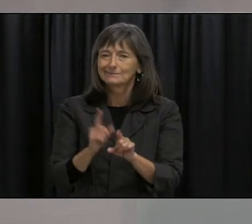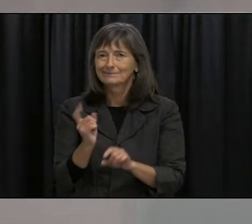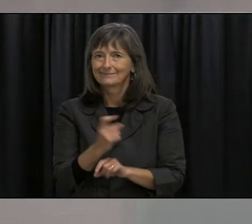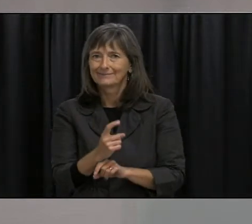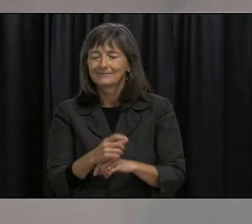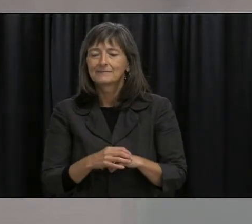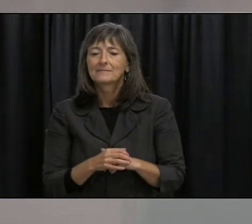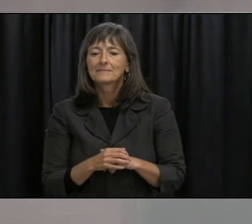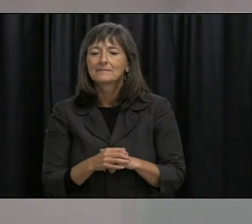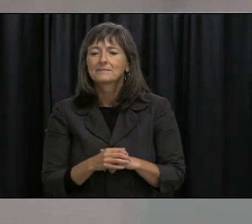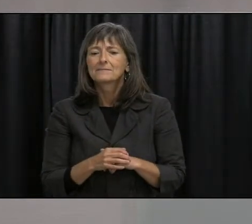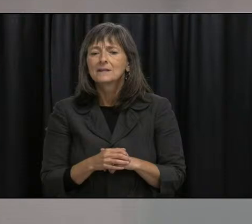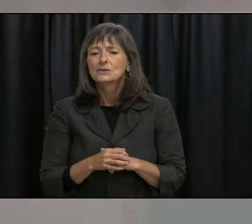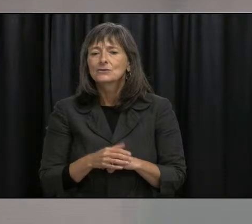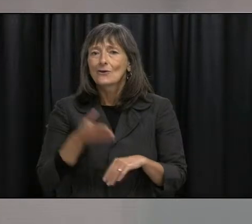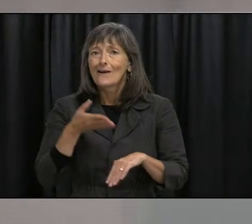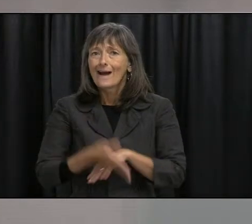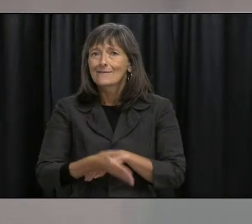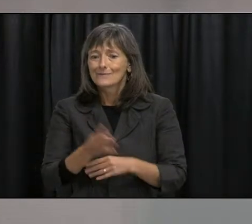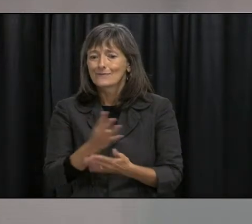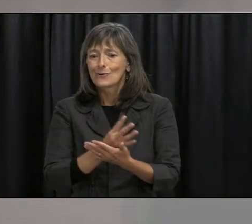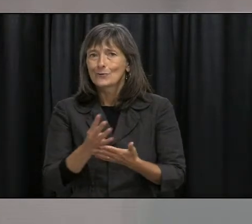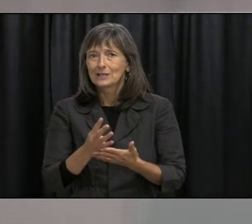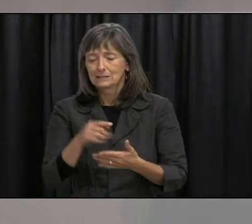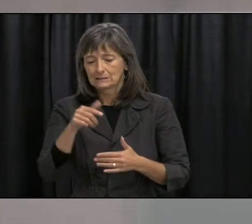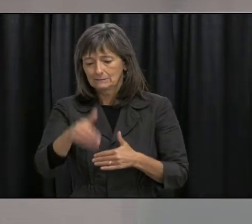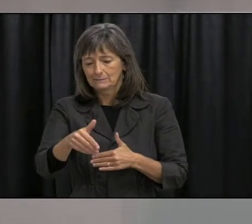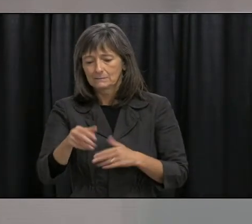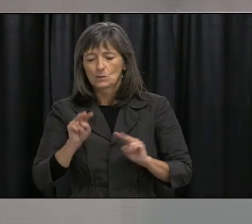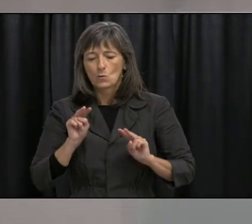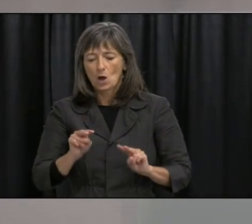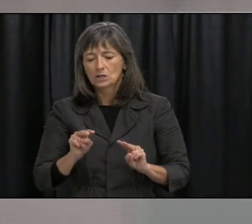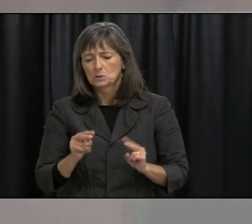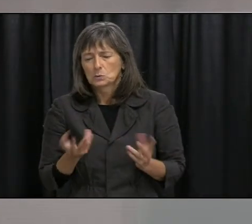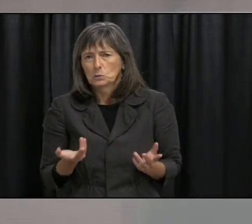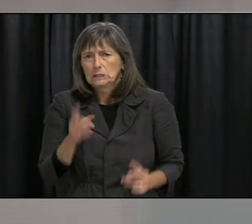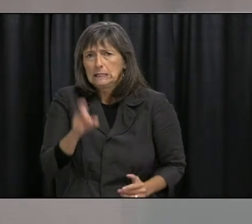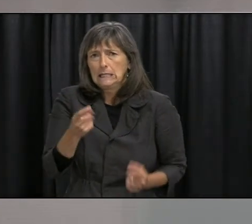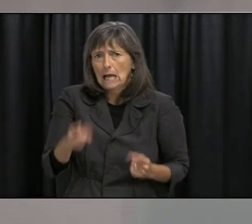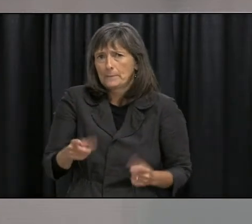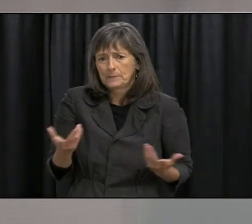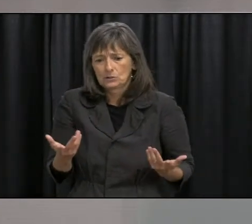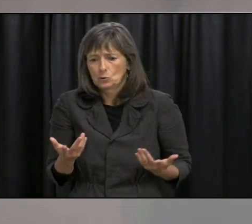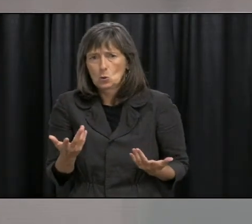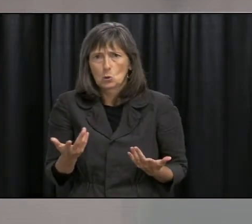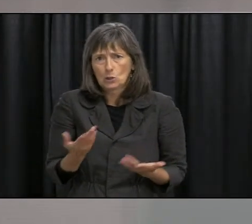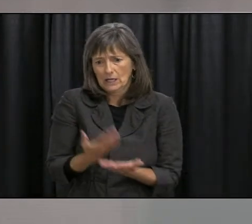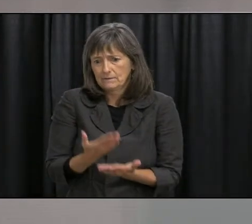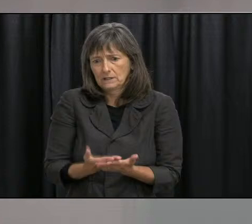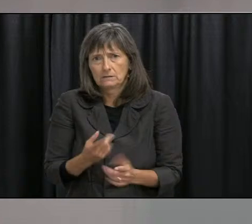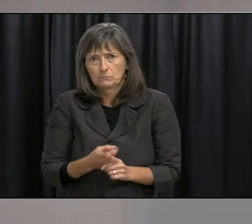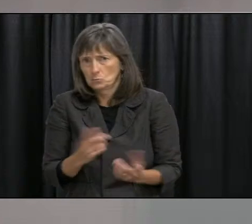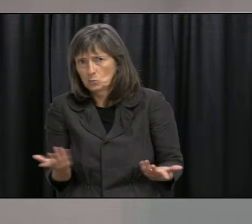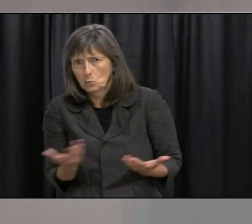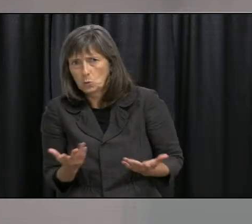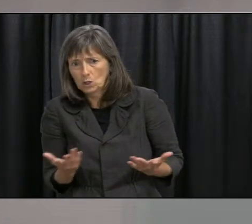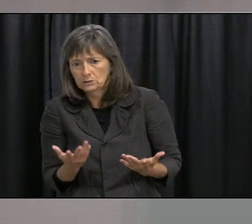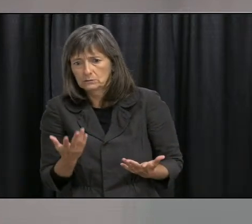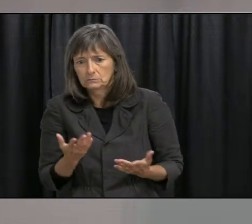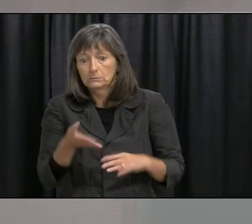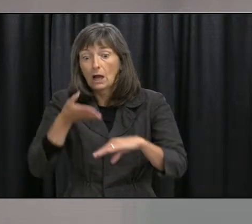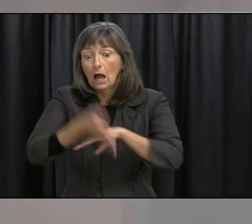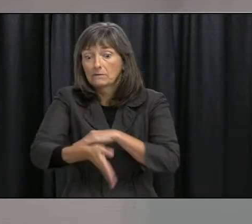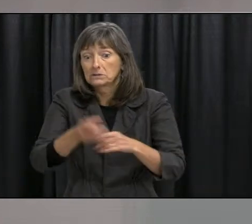what would that information be? What sort of information would lead you to do something even a little